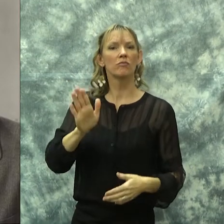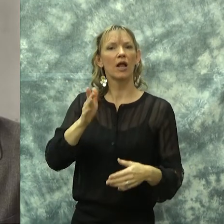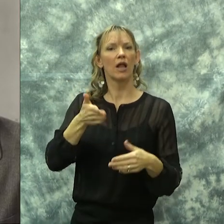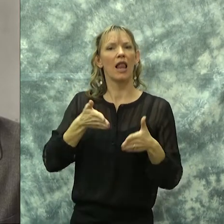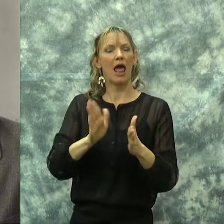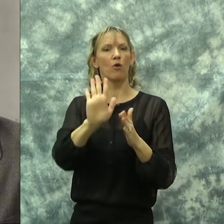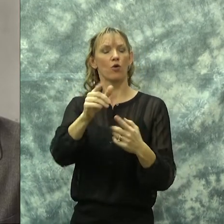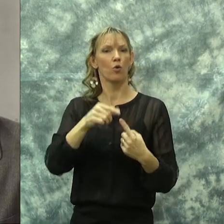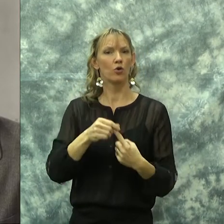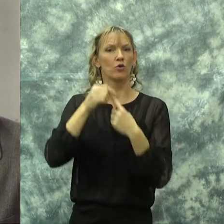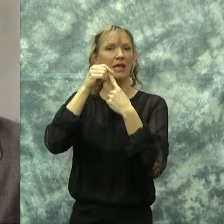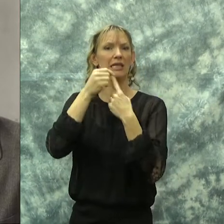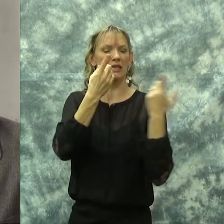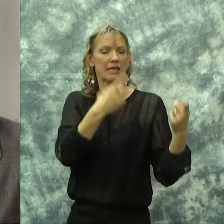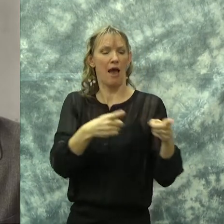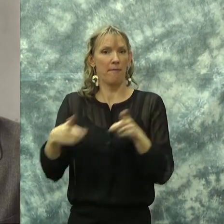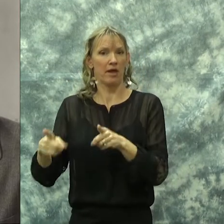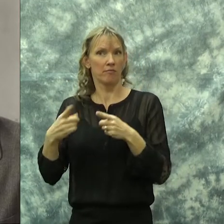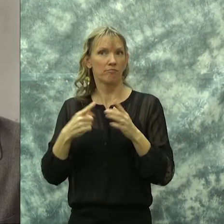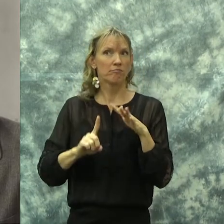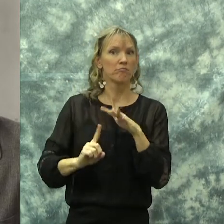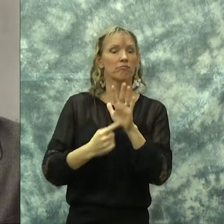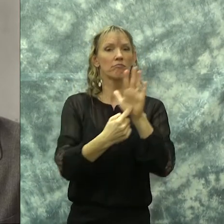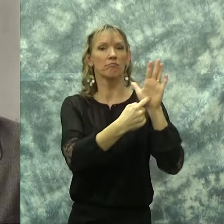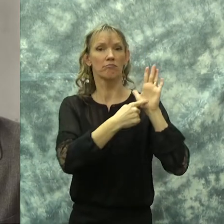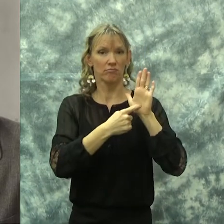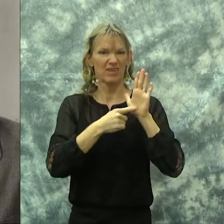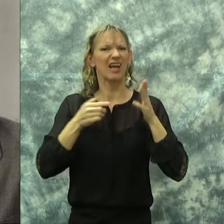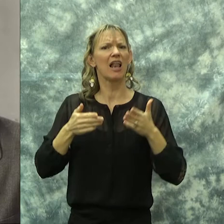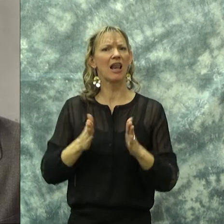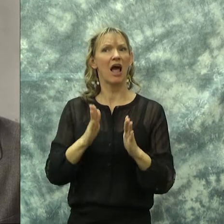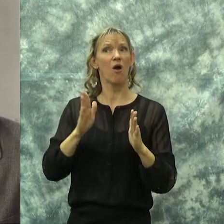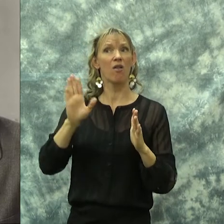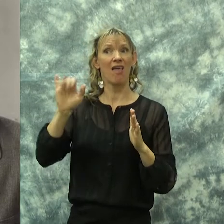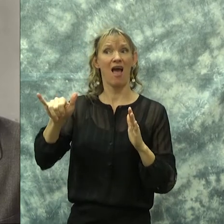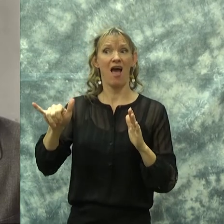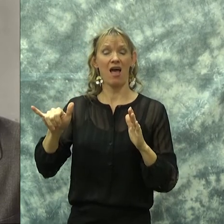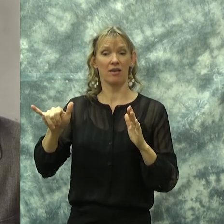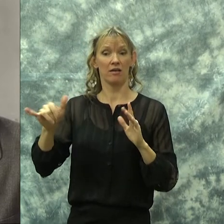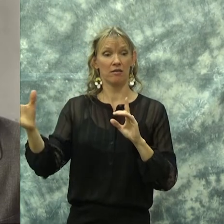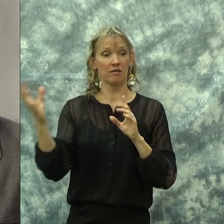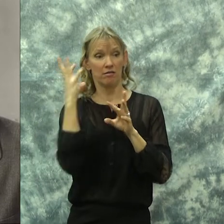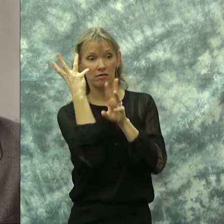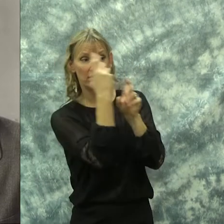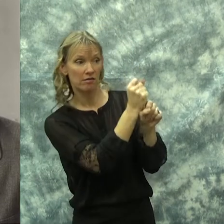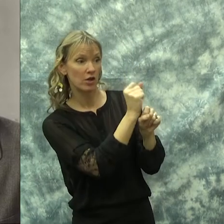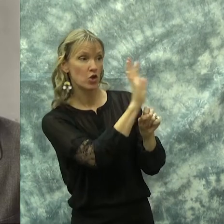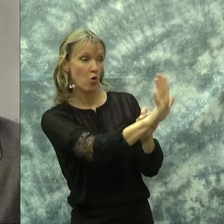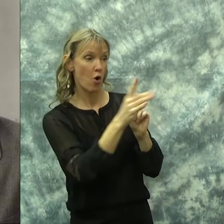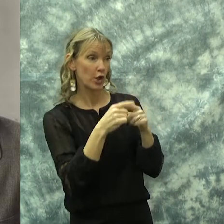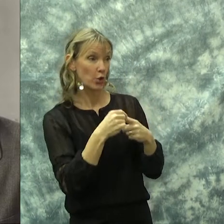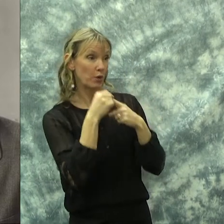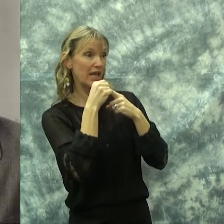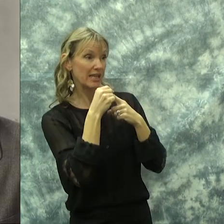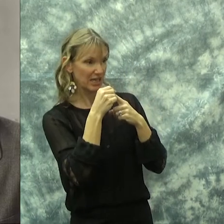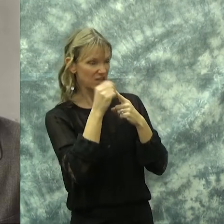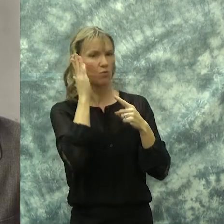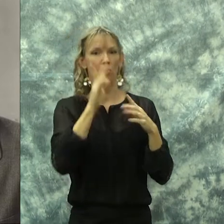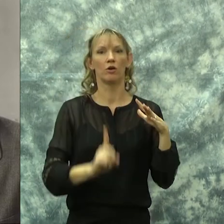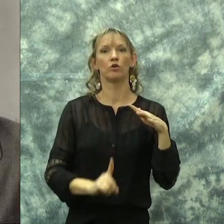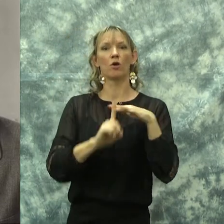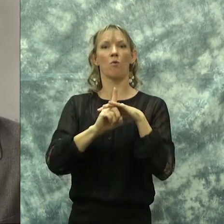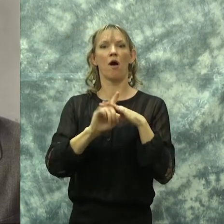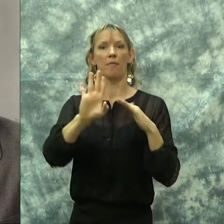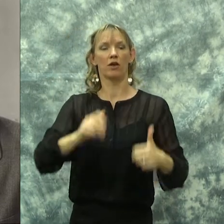own uniqueness unfold and to let that which is attracted by your uniqueness manifest in your